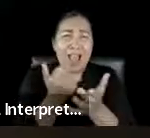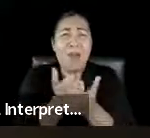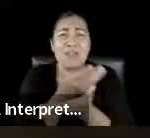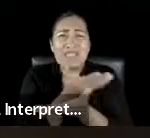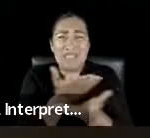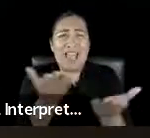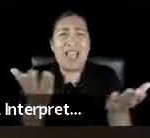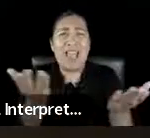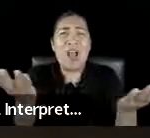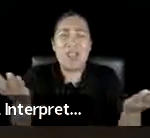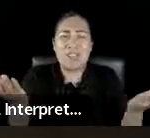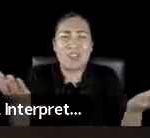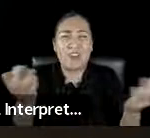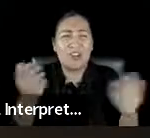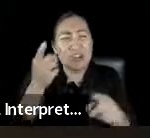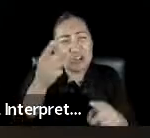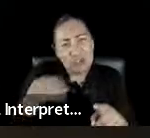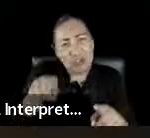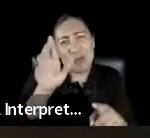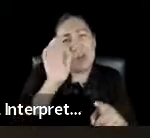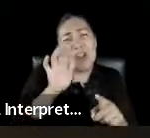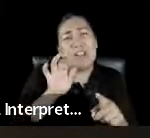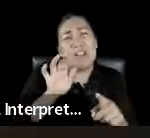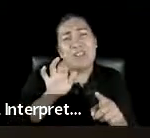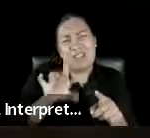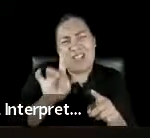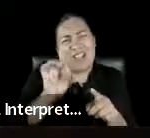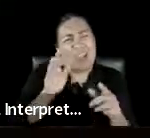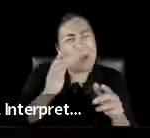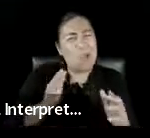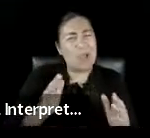there. You'll find a way.